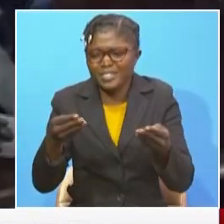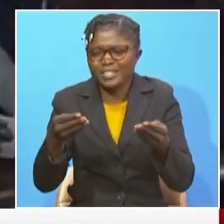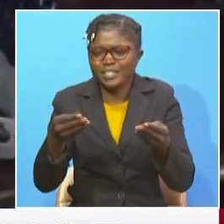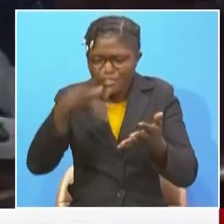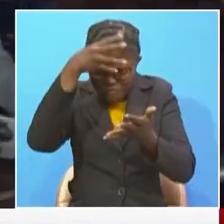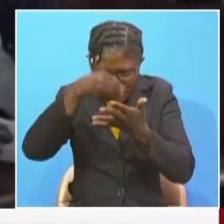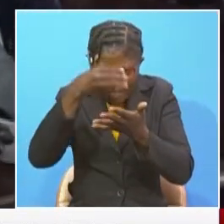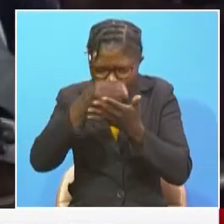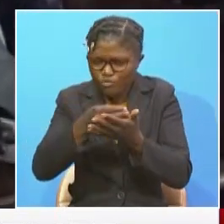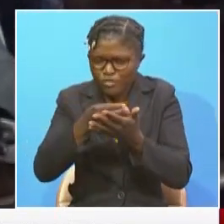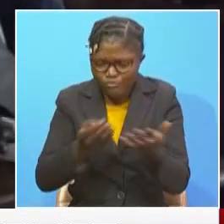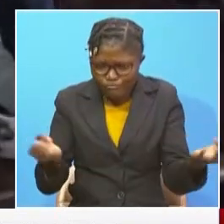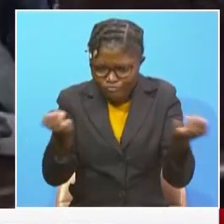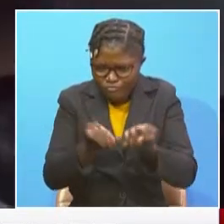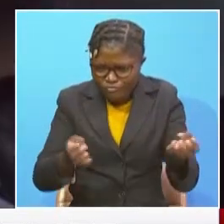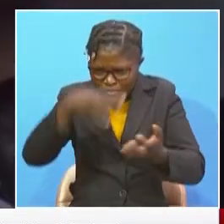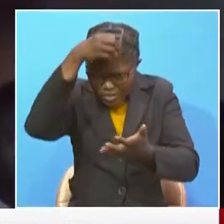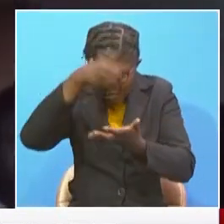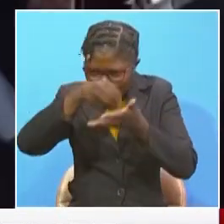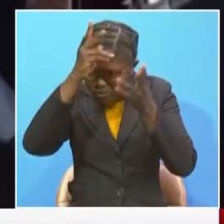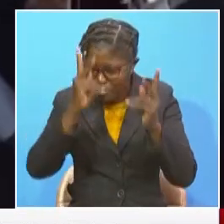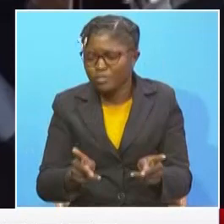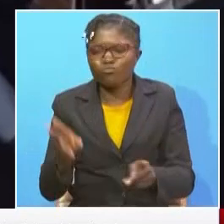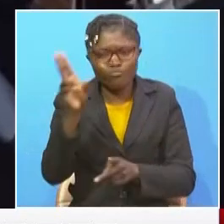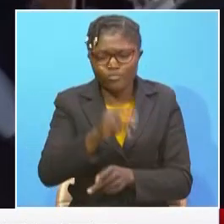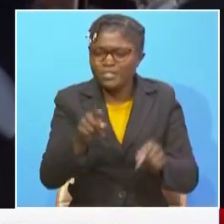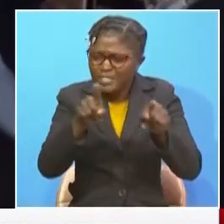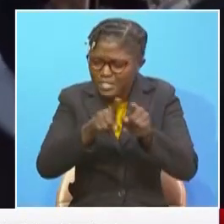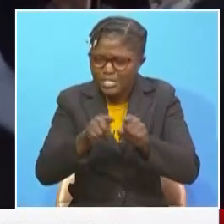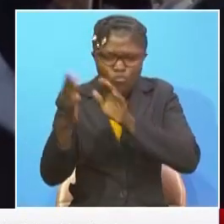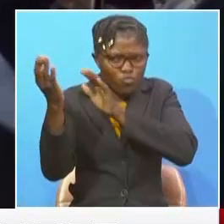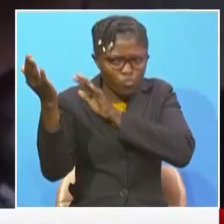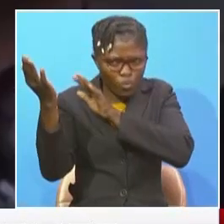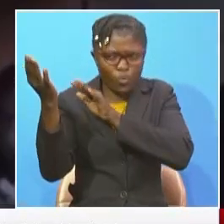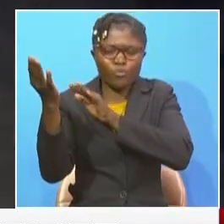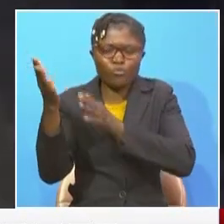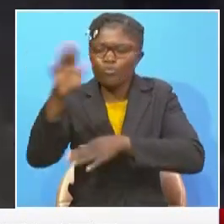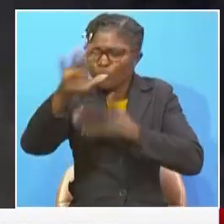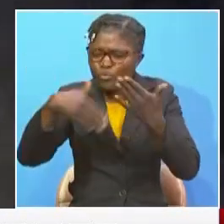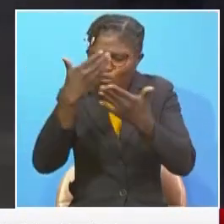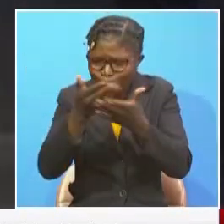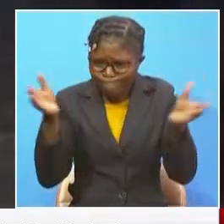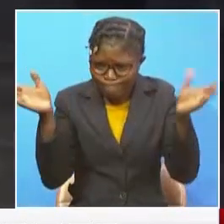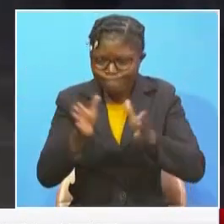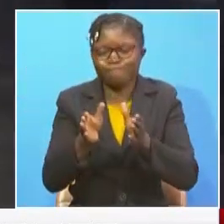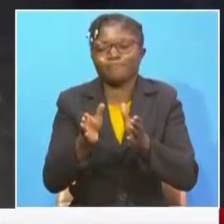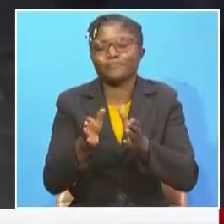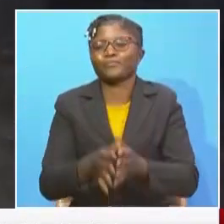conducive learning environment for our students, also serve as a beacon of hope for the entire community.